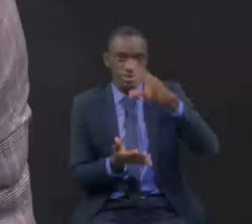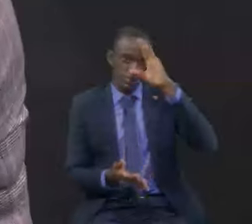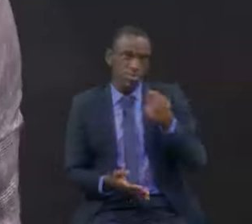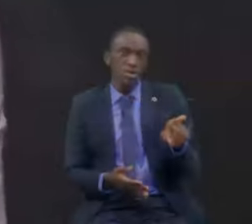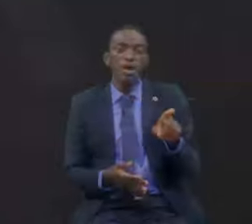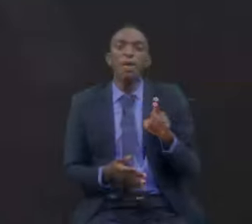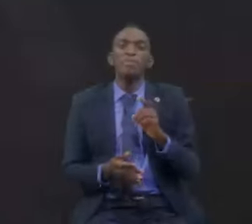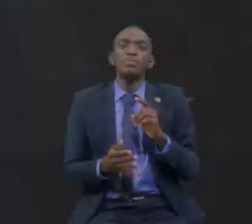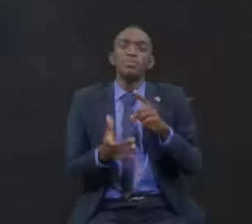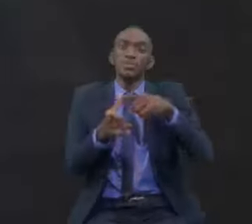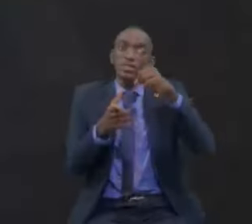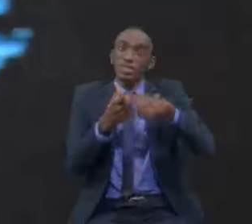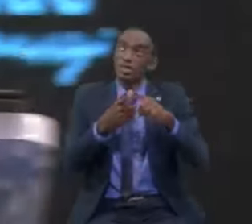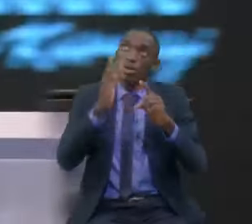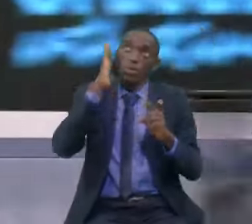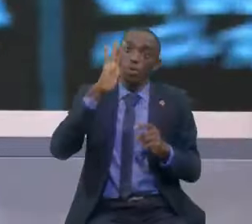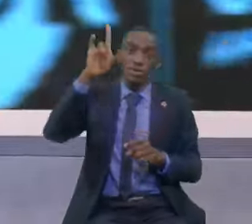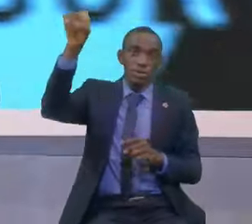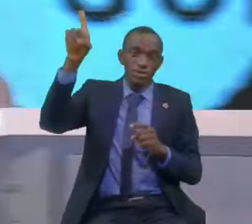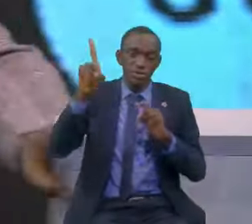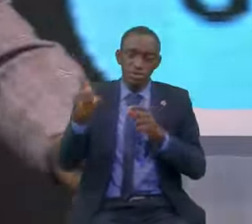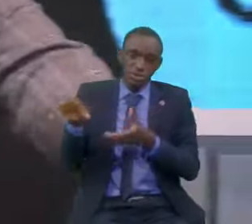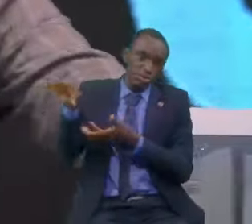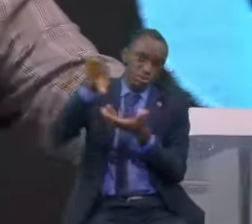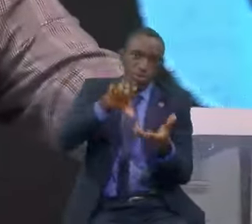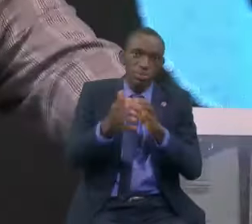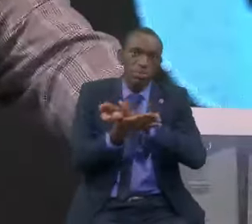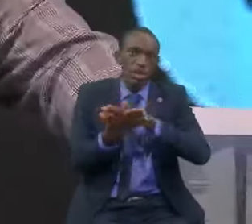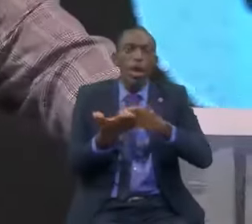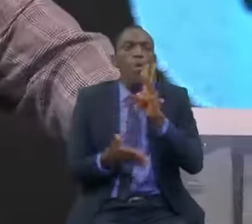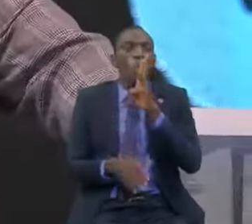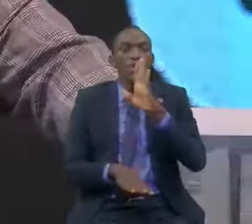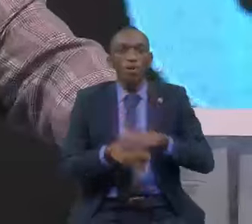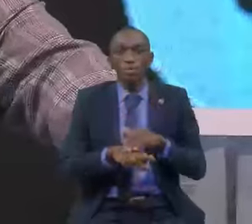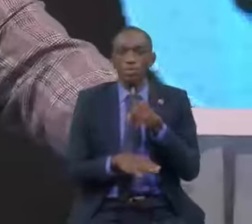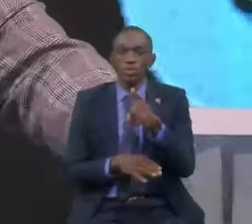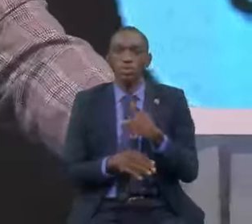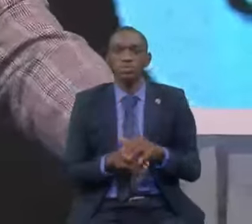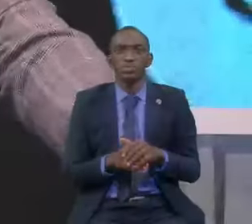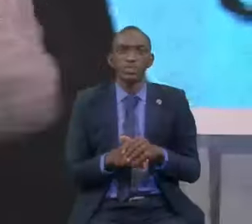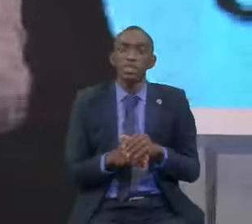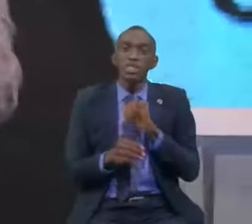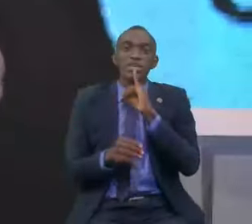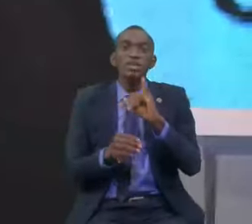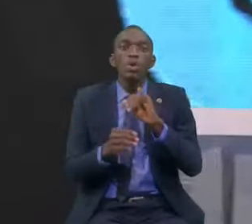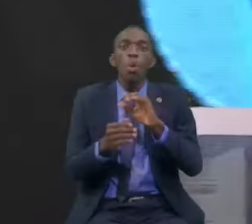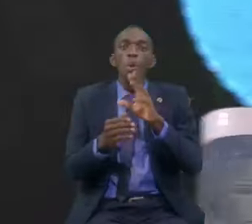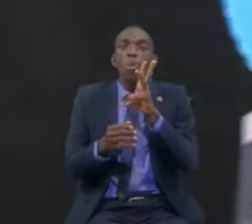sprinkle clean water upon you is water from Heaven